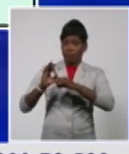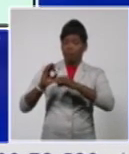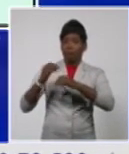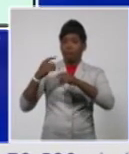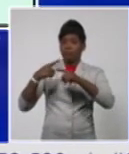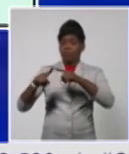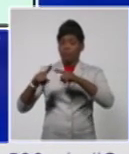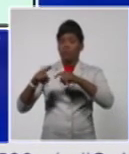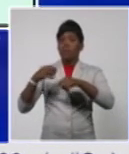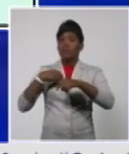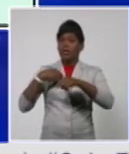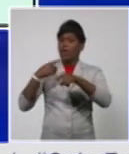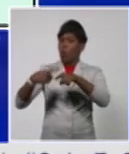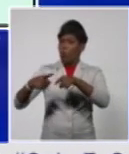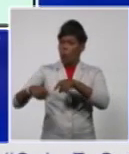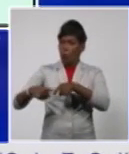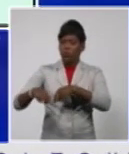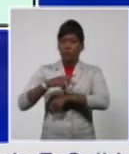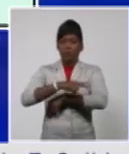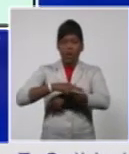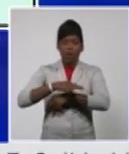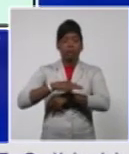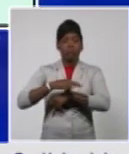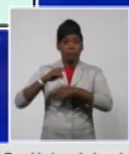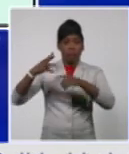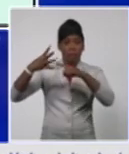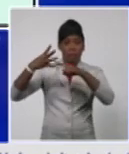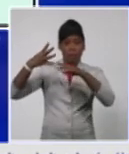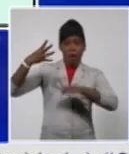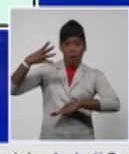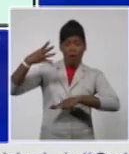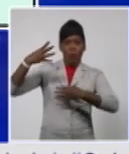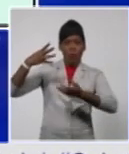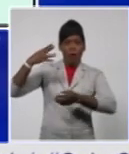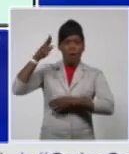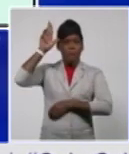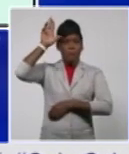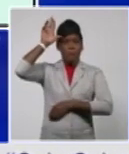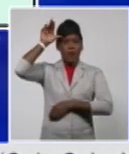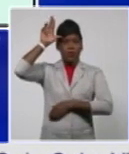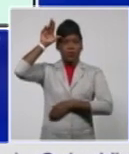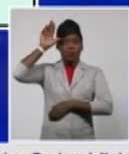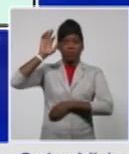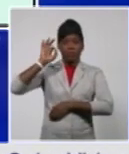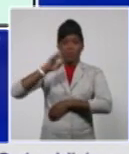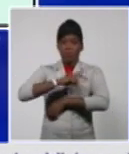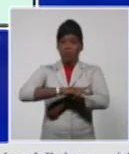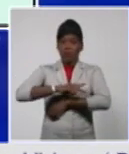This is all the information on the behavior of the pandemic in Cuba and the world.